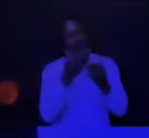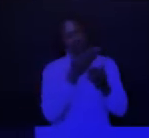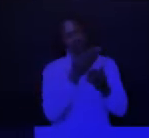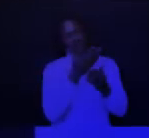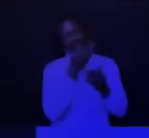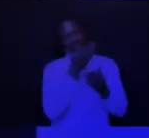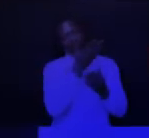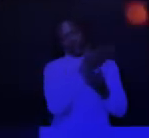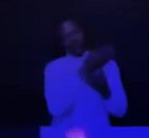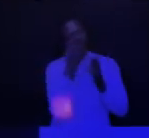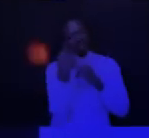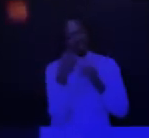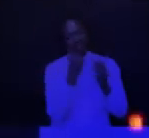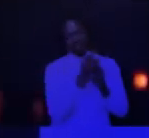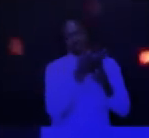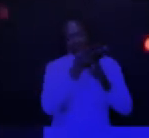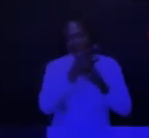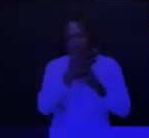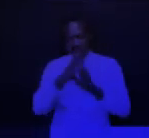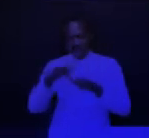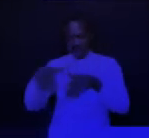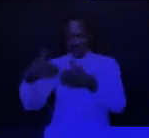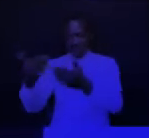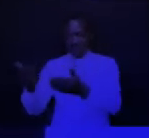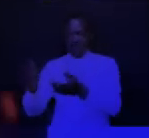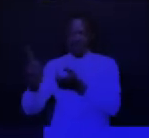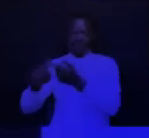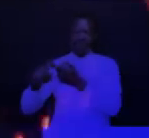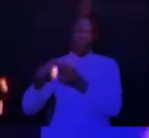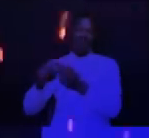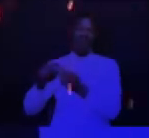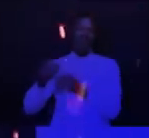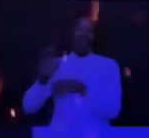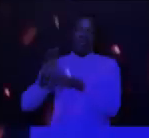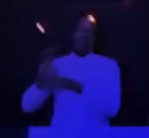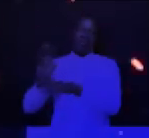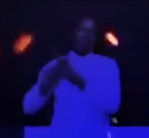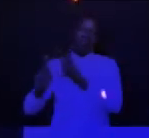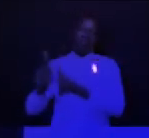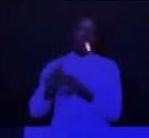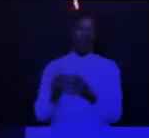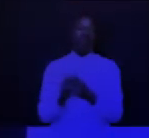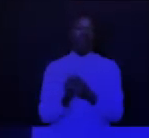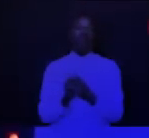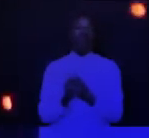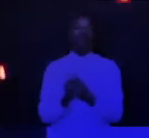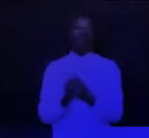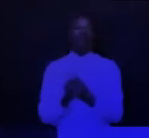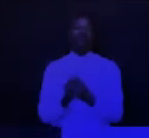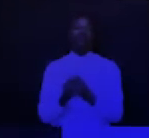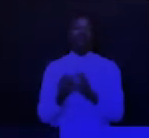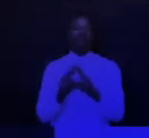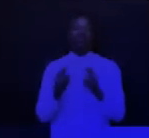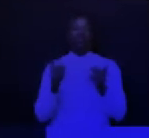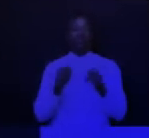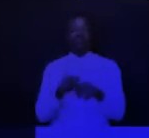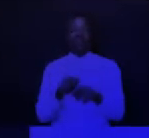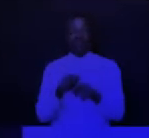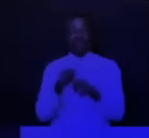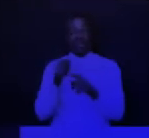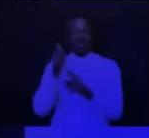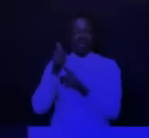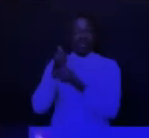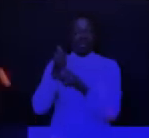fellow Levites. Na no wobomodia se wade enome ebe mema wunyanum lewifu. So when he learned that there was